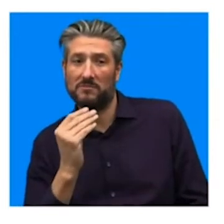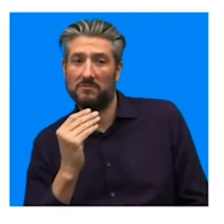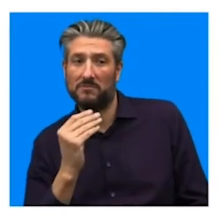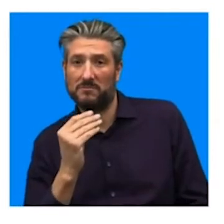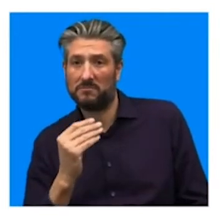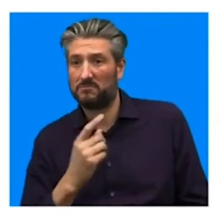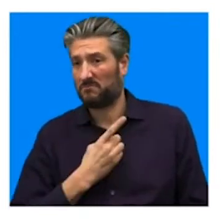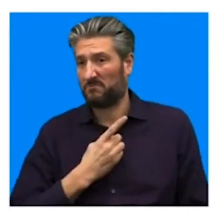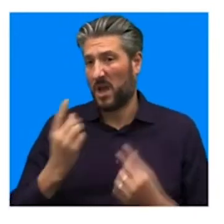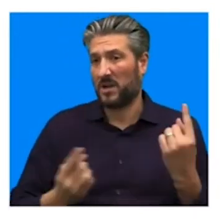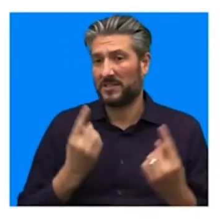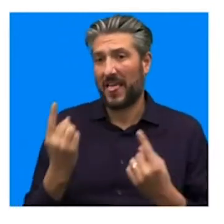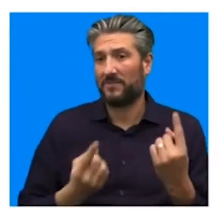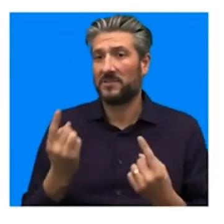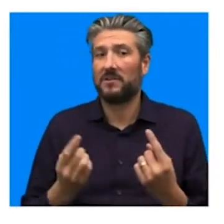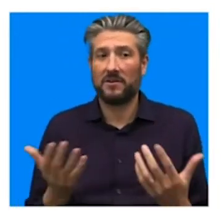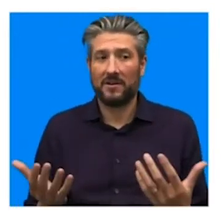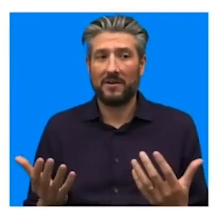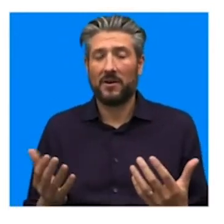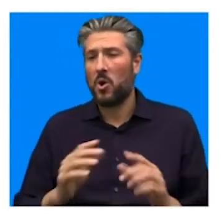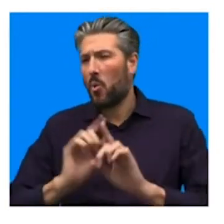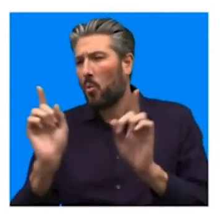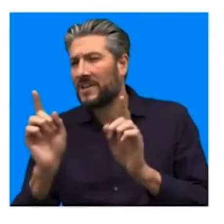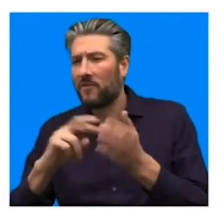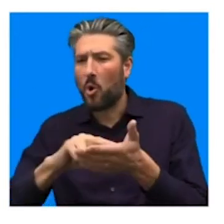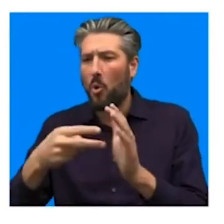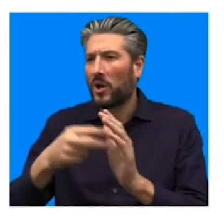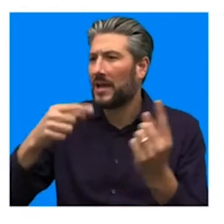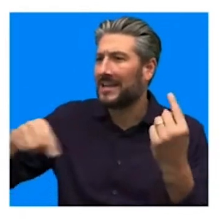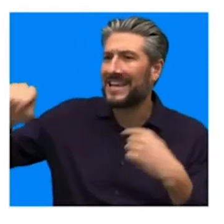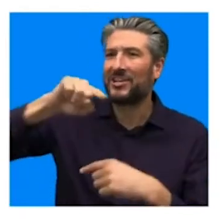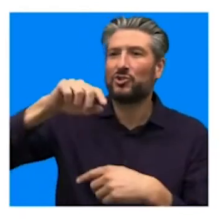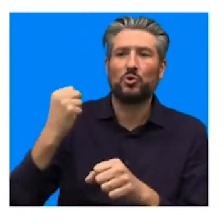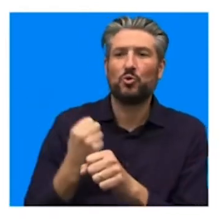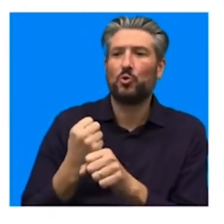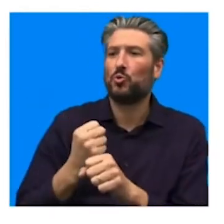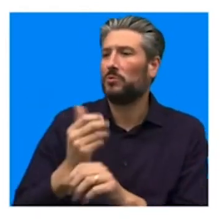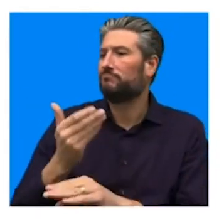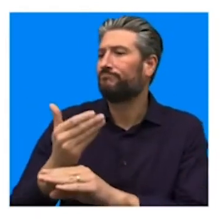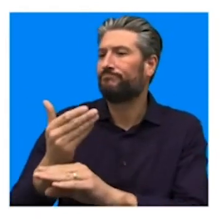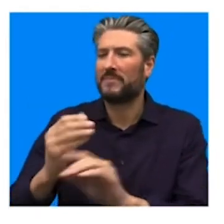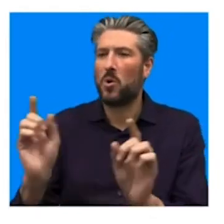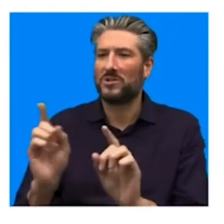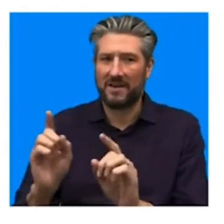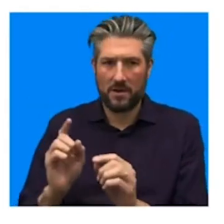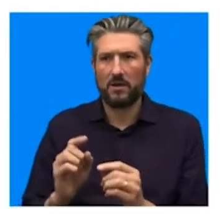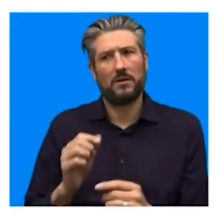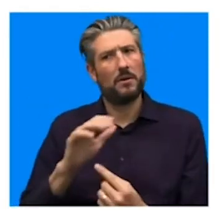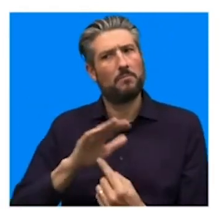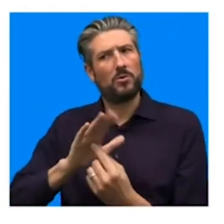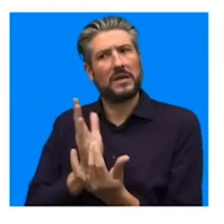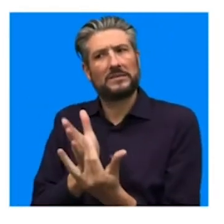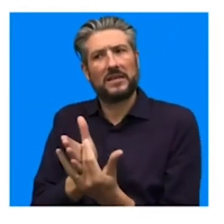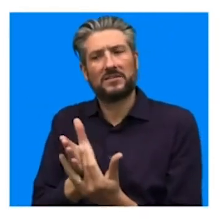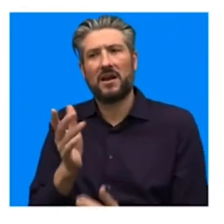whatever. Whatever organizations are doing for their customers have to be accessible. You know, I don't care